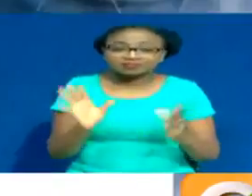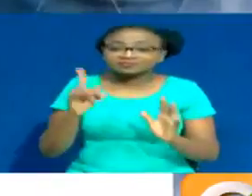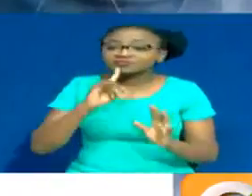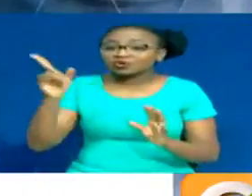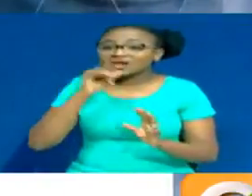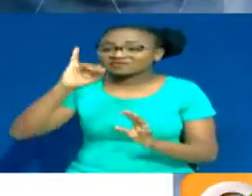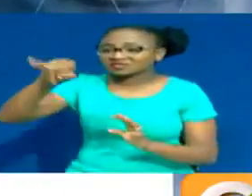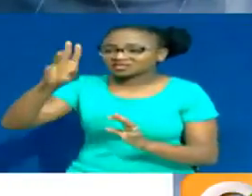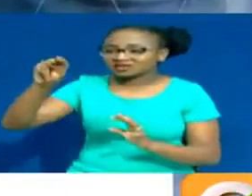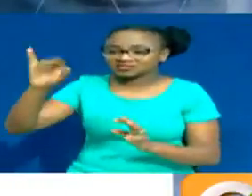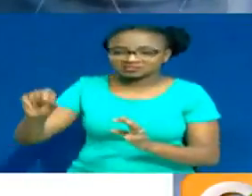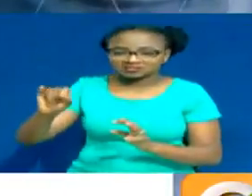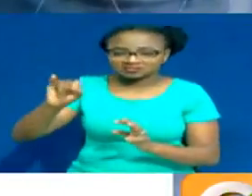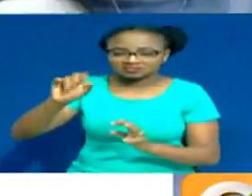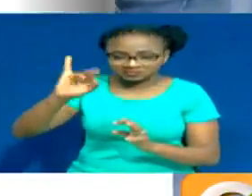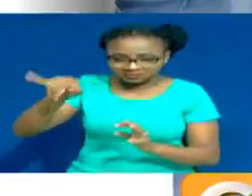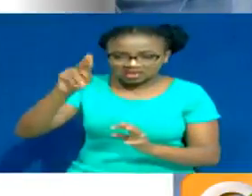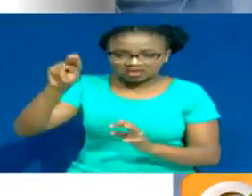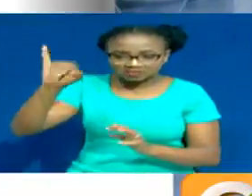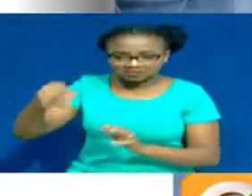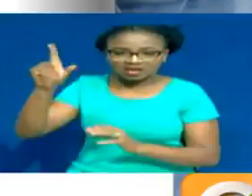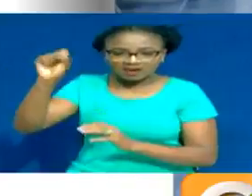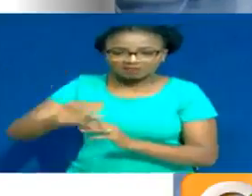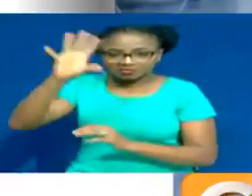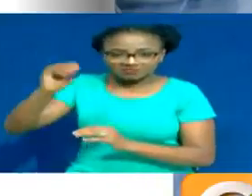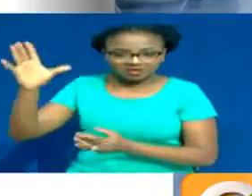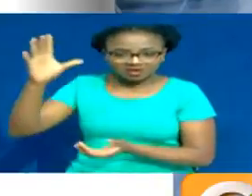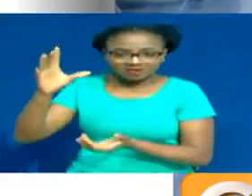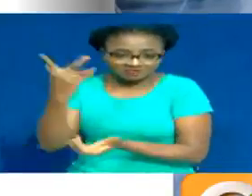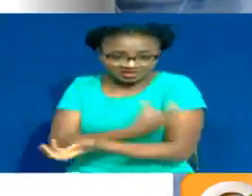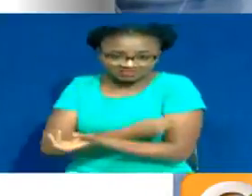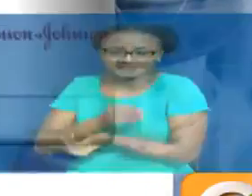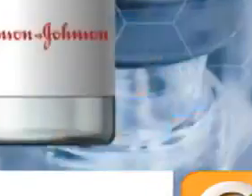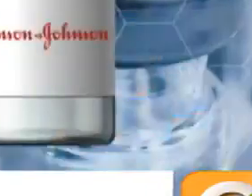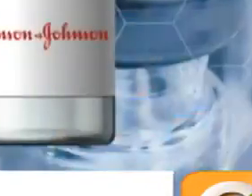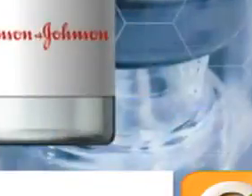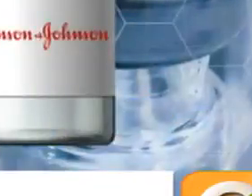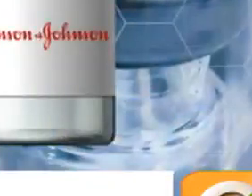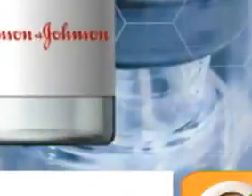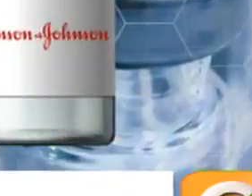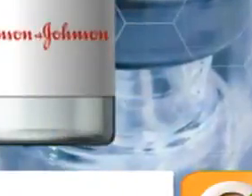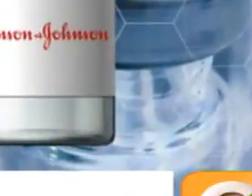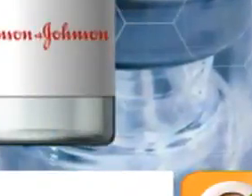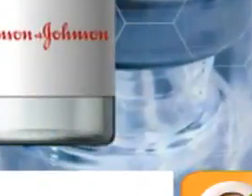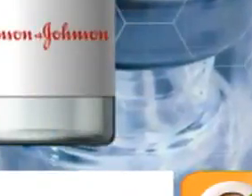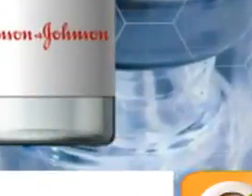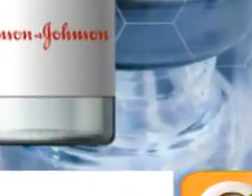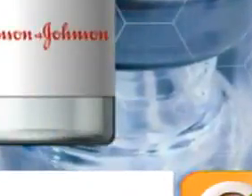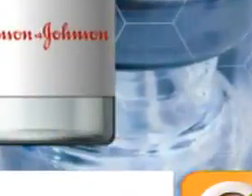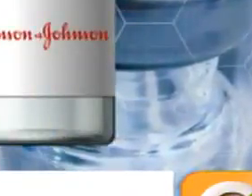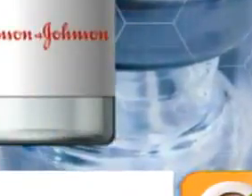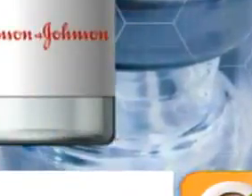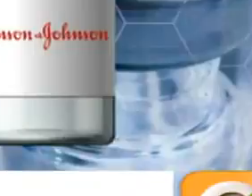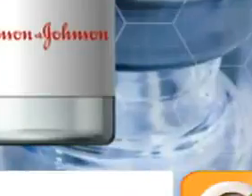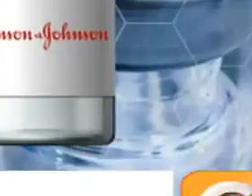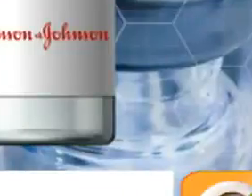Johnson & Johnson vaccine. Having negotiated securing the vaccines at a lower price, Kenya hopes to acquire 13 million doses, with